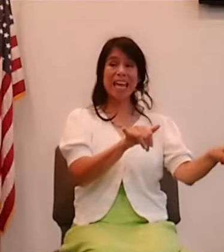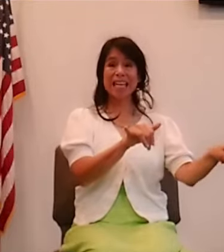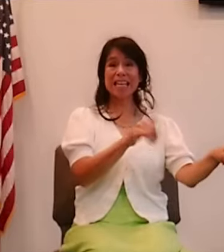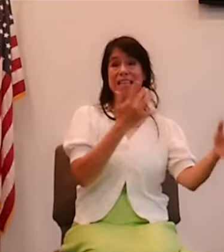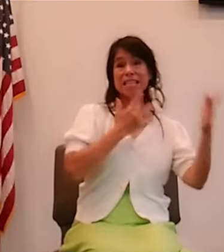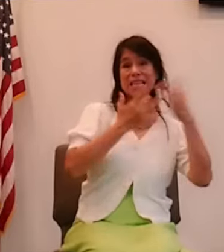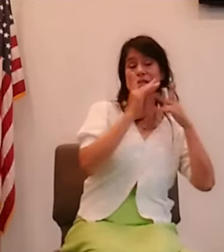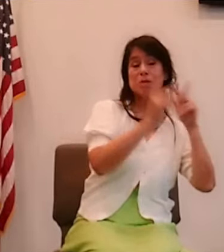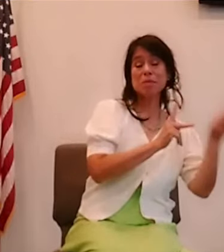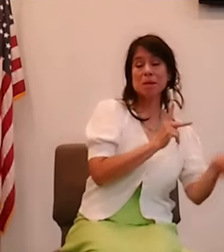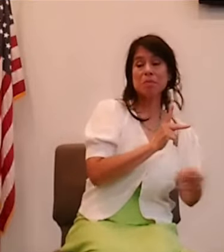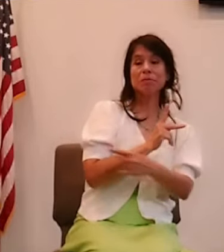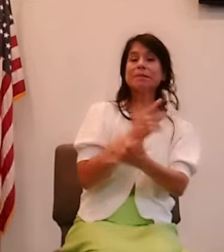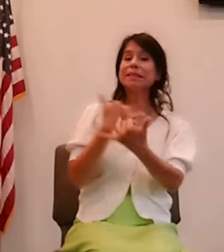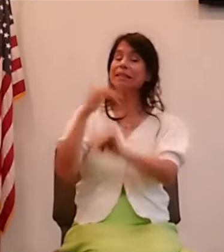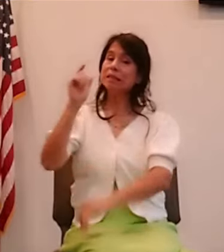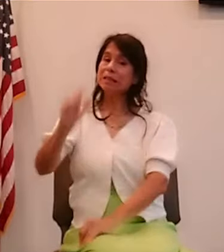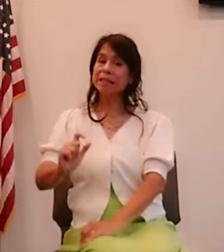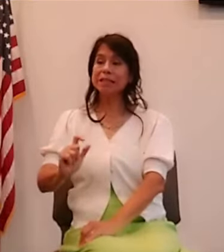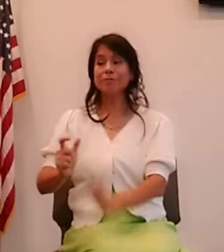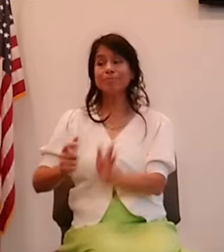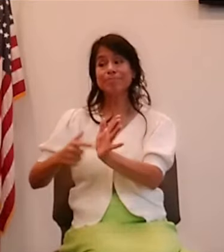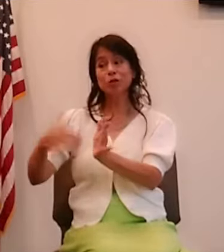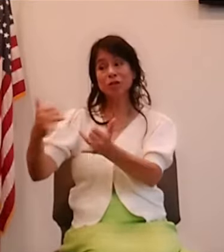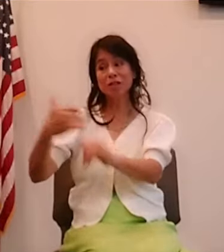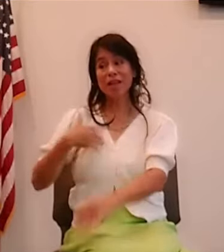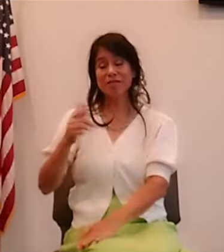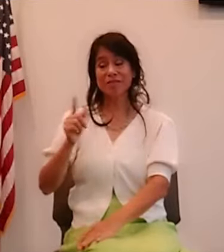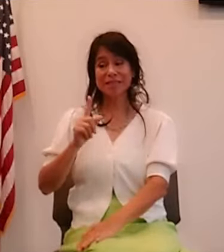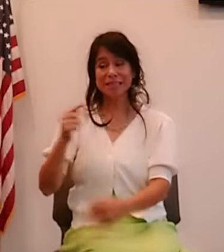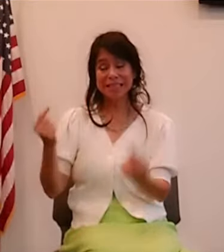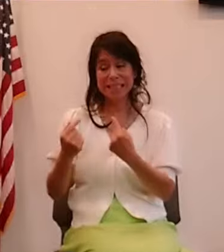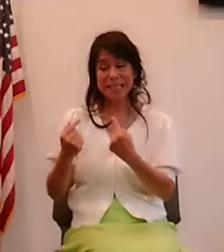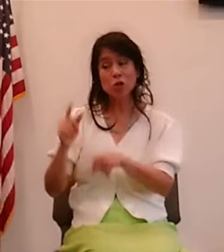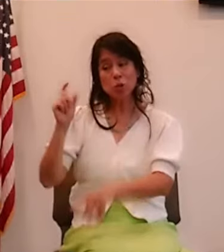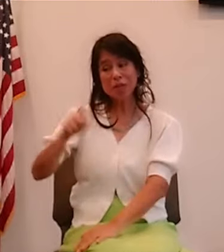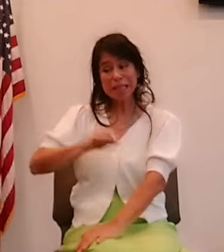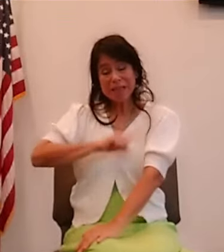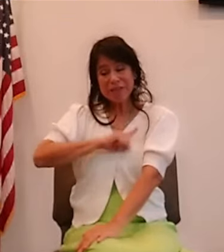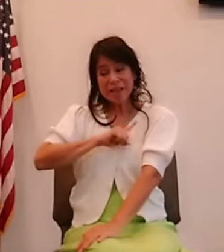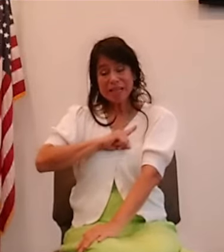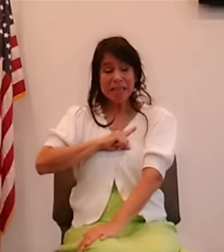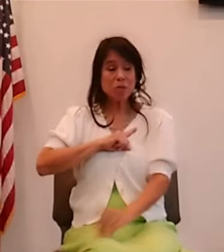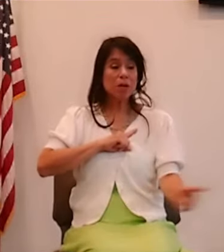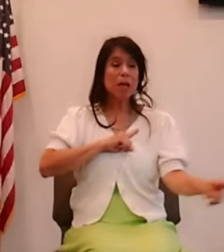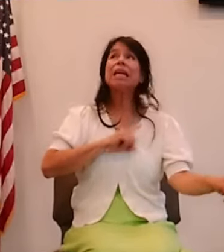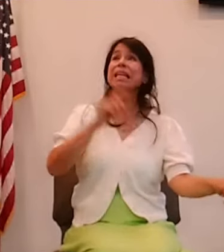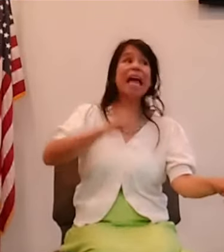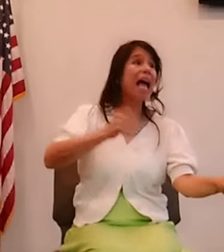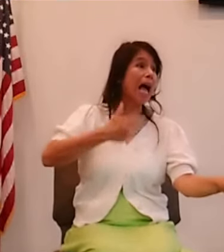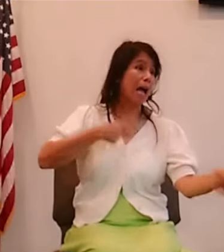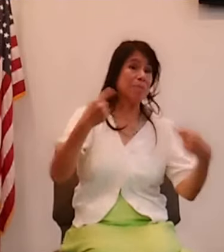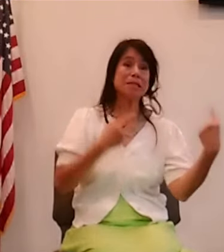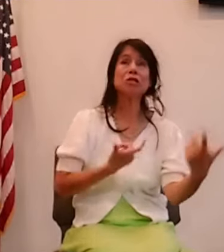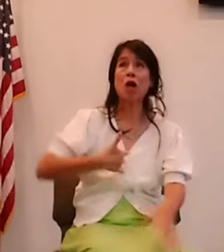sin. When we're needy, we say, "Yeah, please help me, Lord." And yeah, I'm a sinner, I know it. And we believe we're